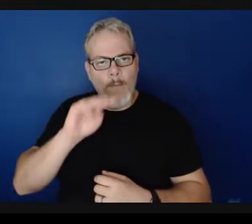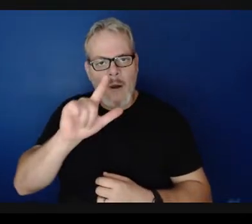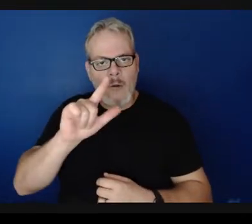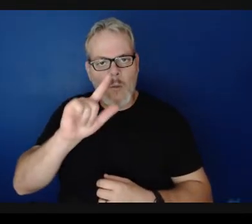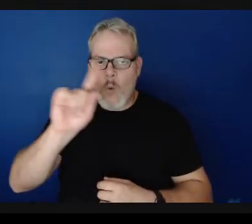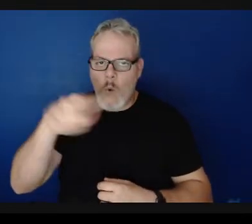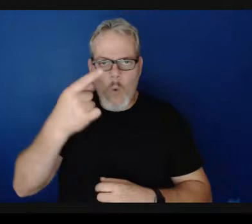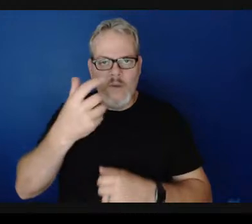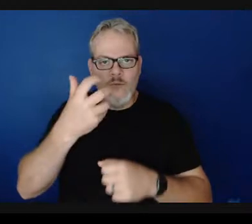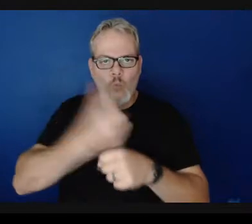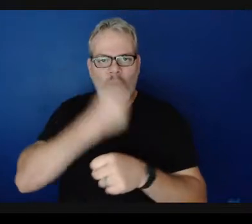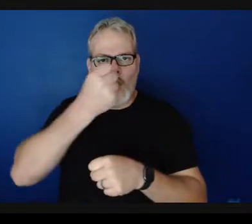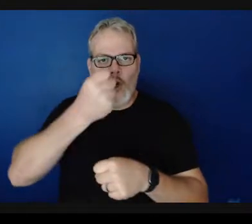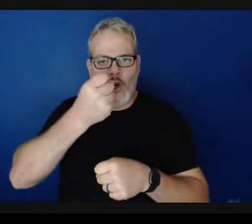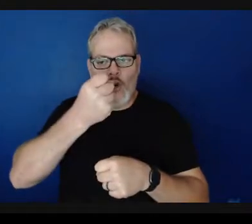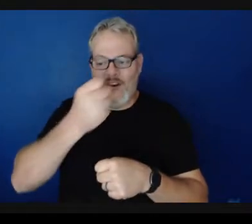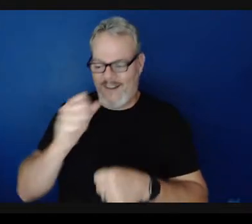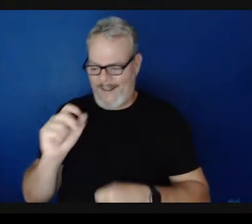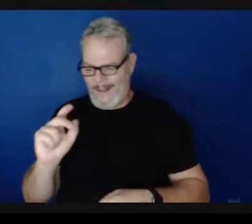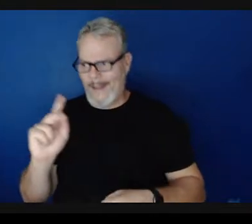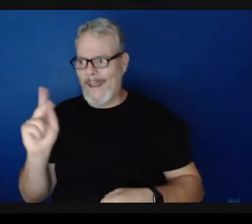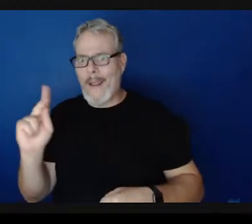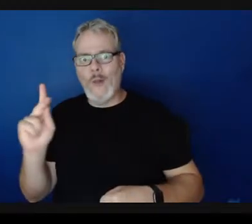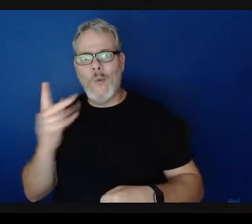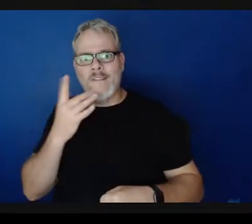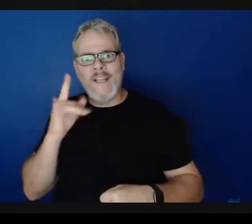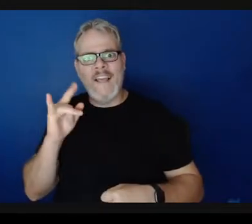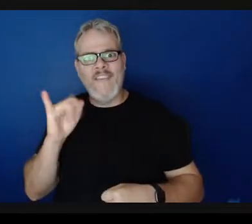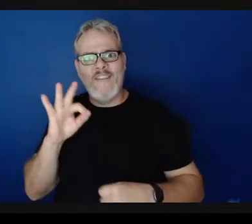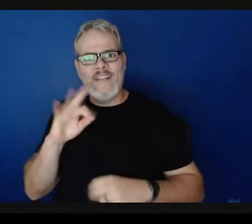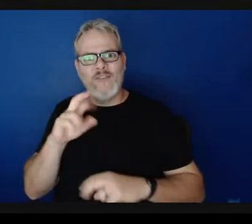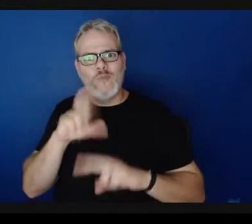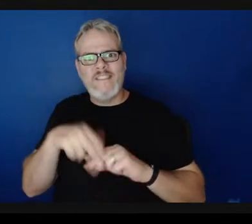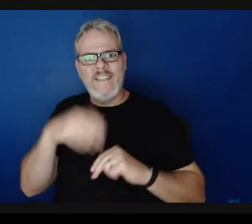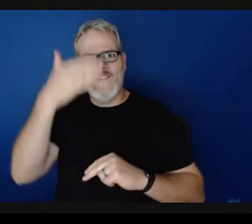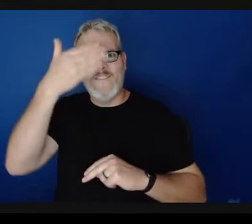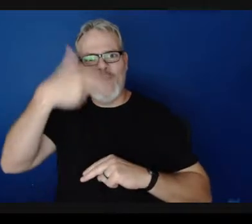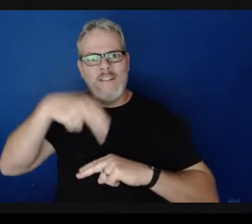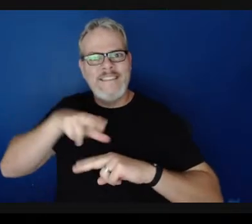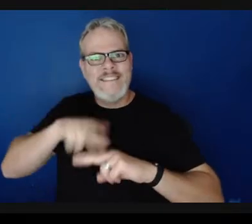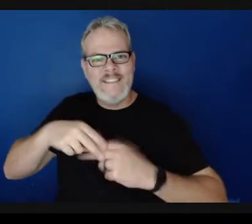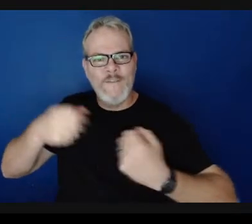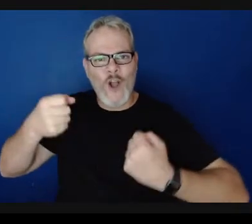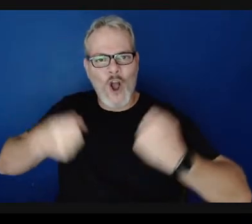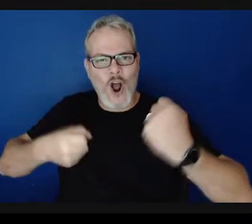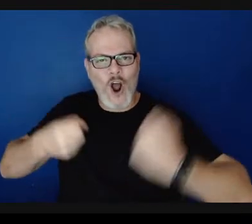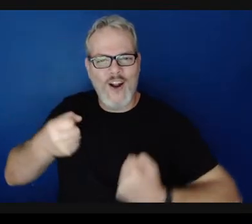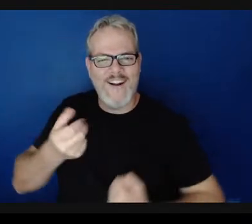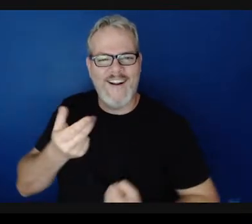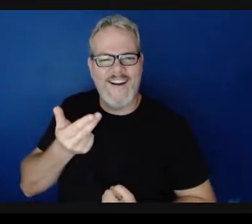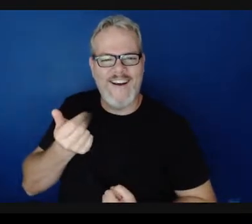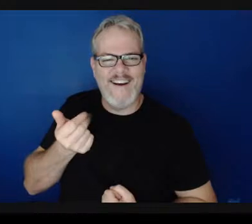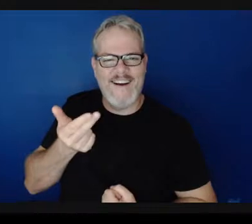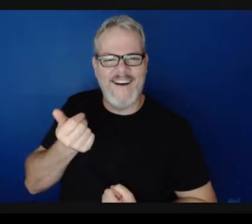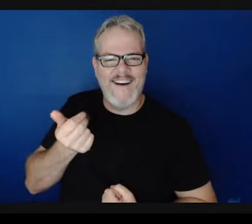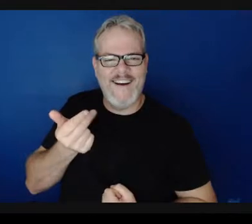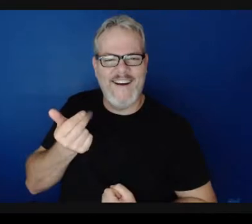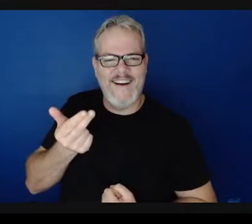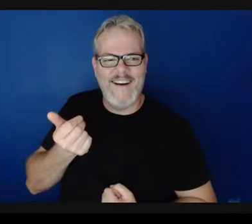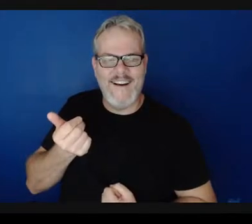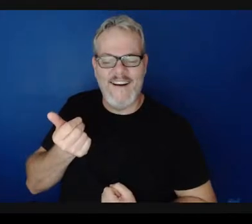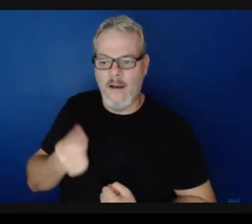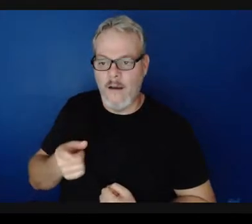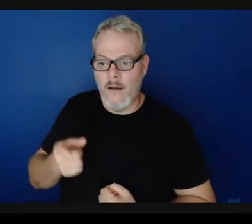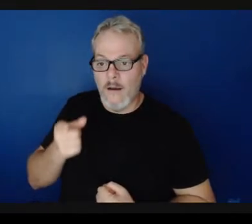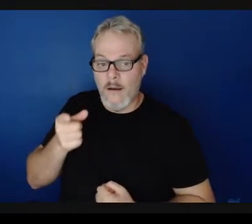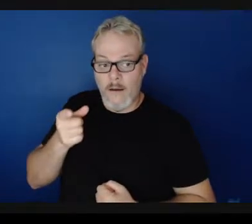driving. Kilauea is lucky if it gets to sit in the front seat. So that's the second effect, right? And so you